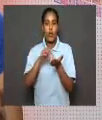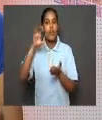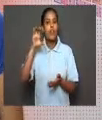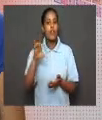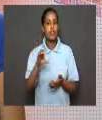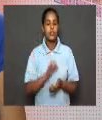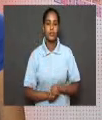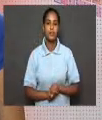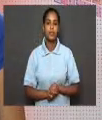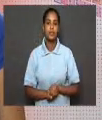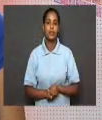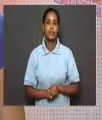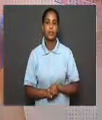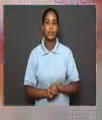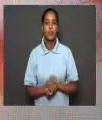intermolecular force.